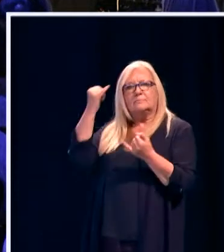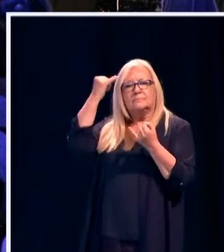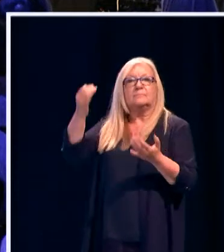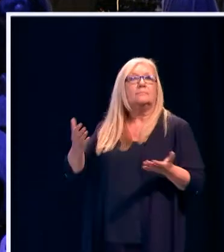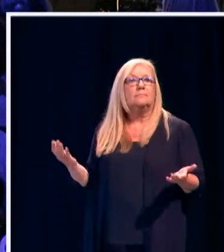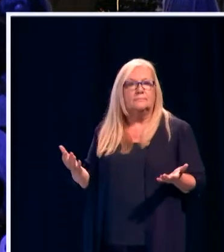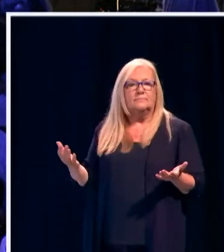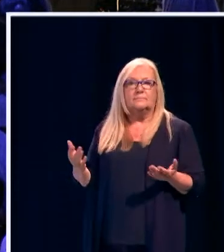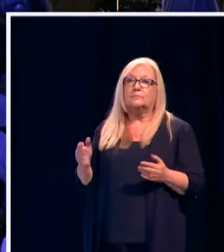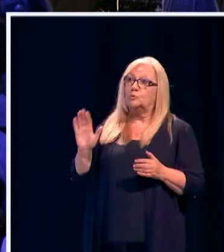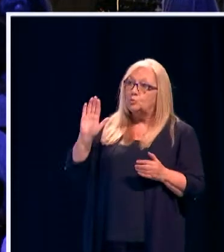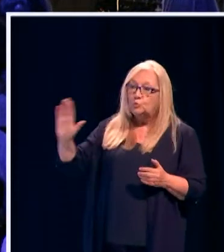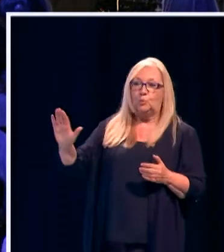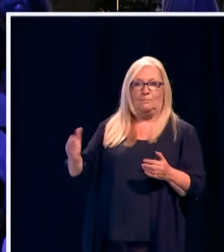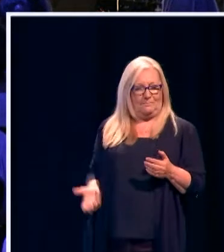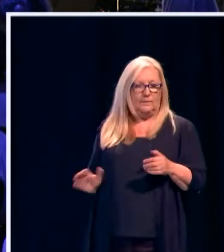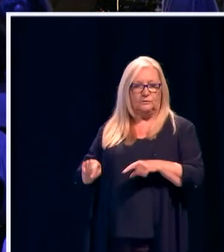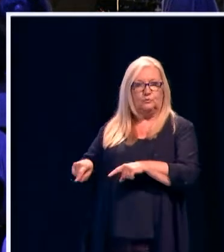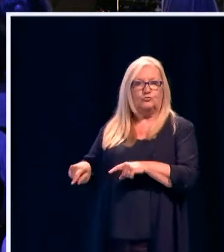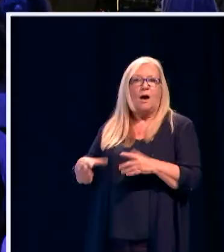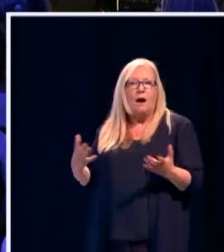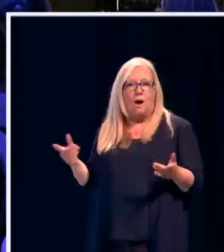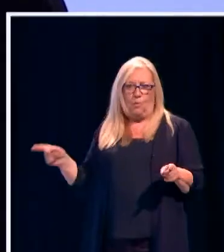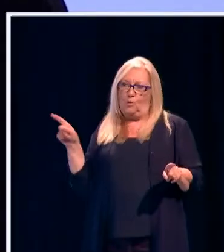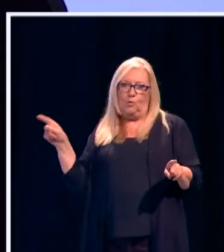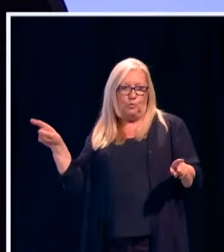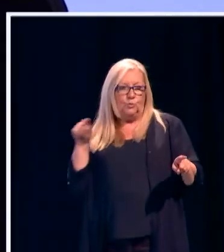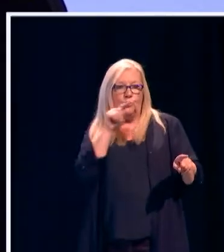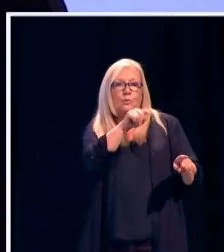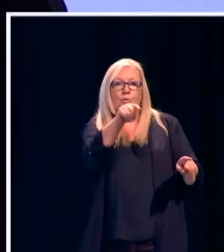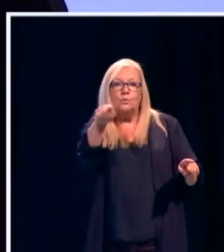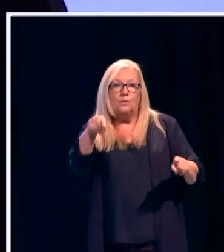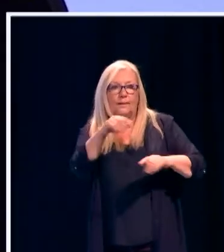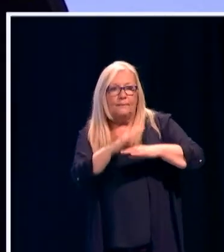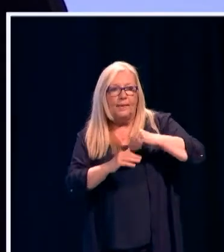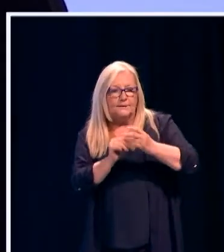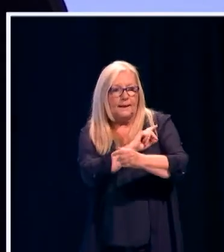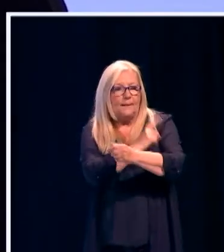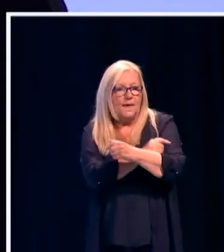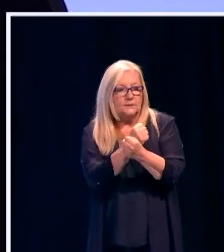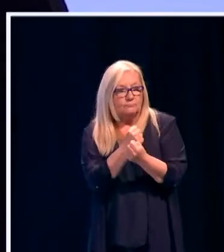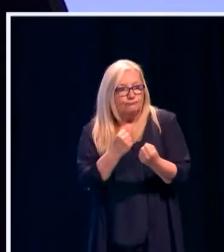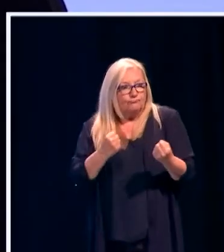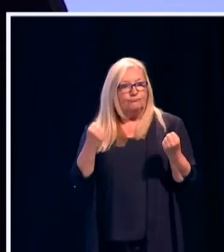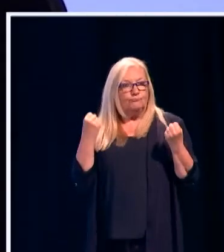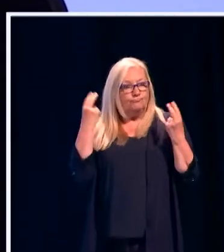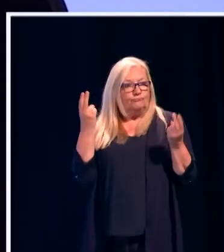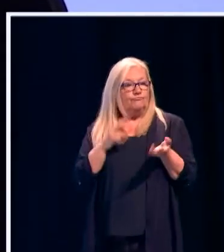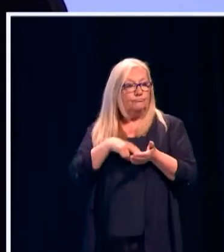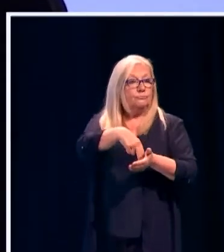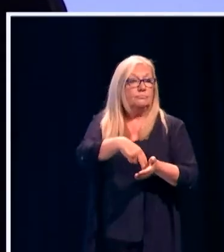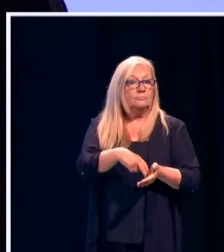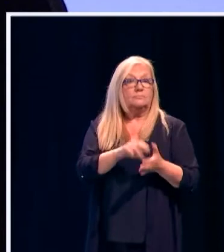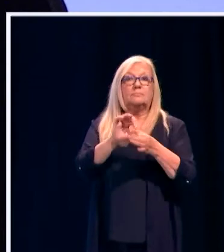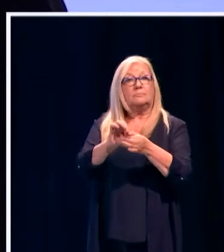have undertaken in your country to build the capacity of individuals most unreached or marginalized about the